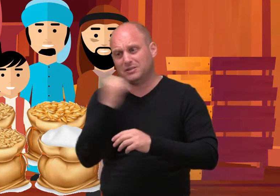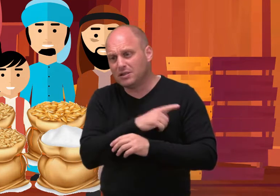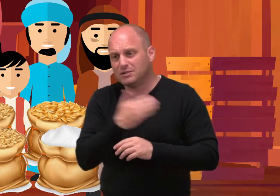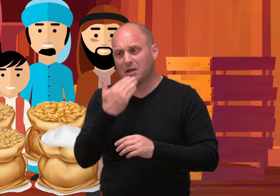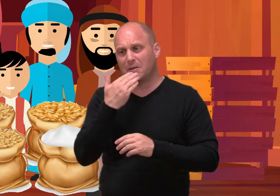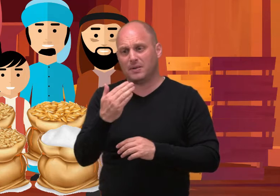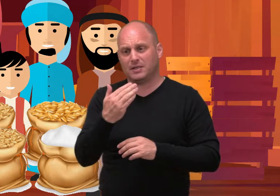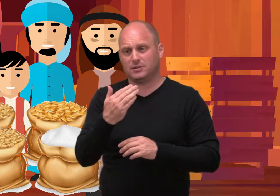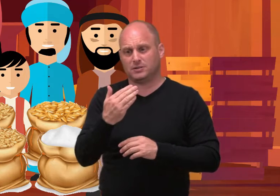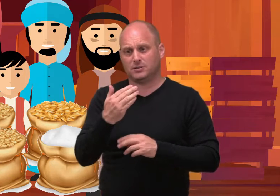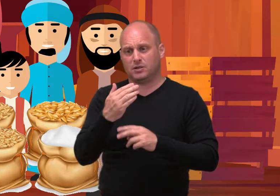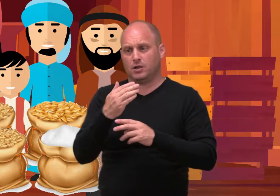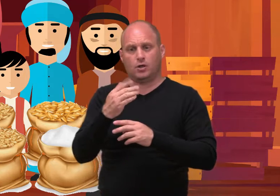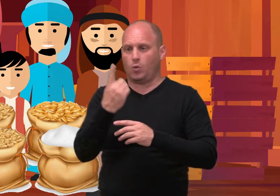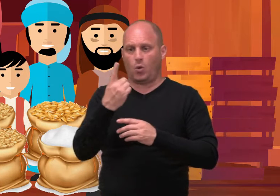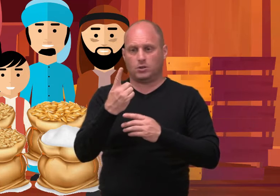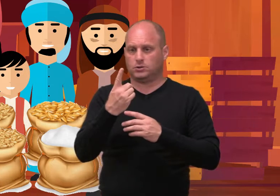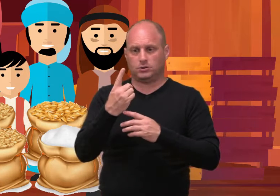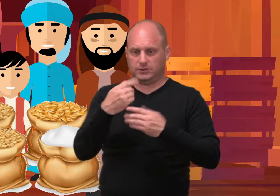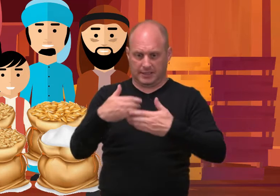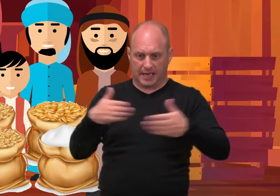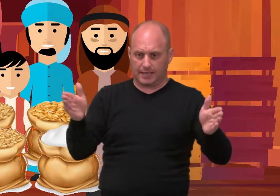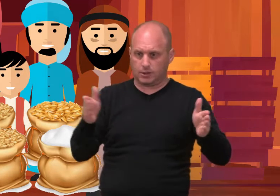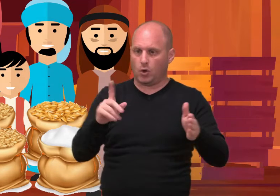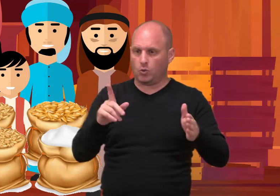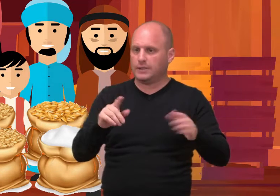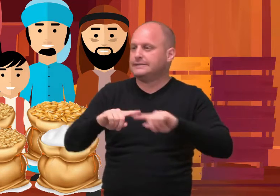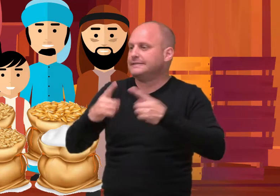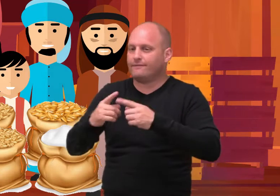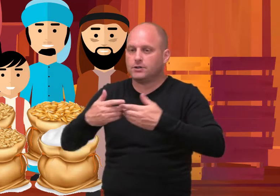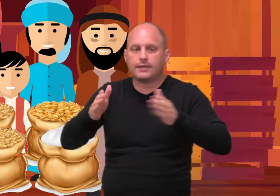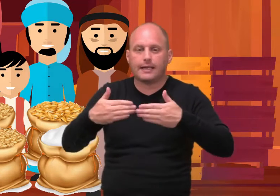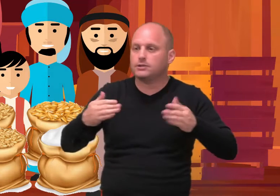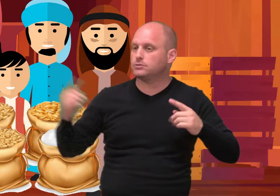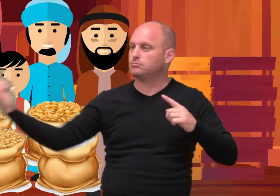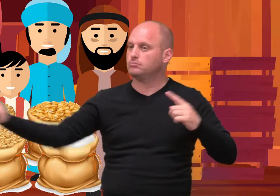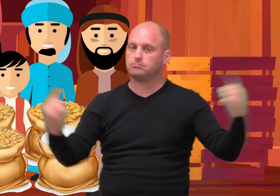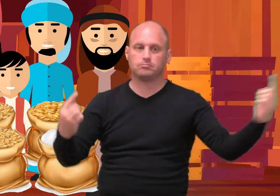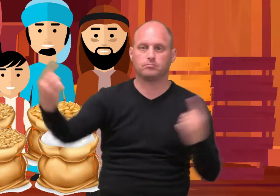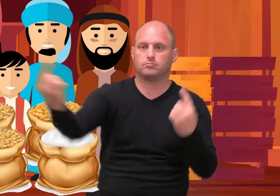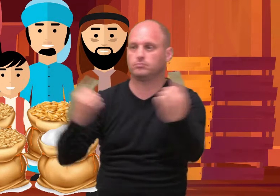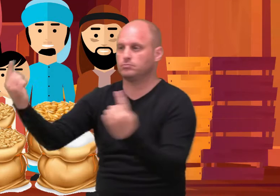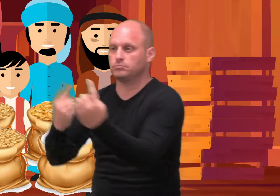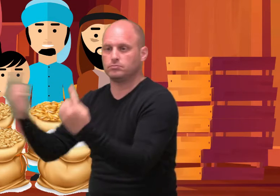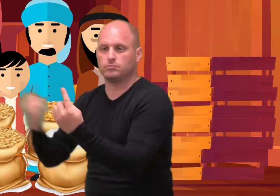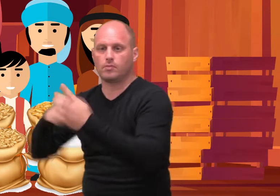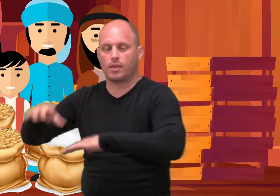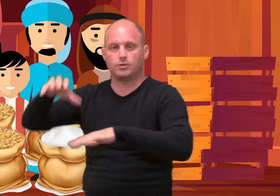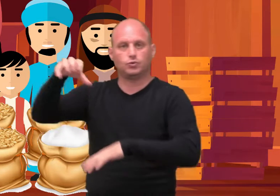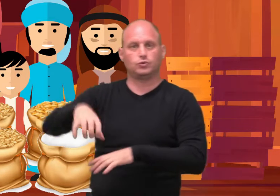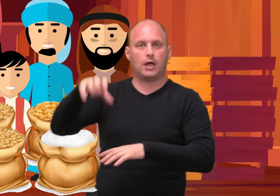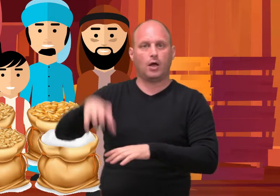but enter by different gates, and cannot avail you against Allah at all. Verily, the decision rests only